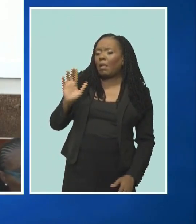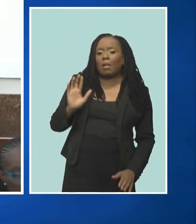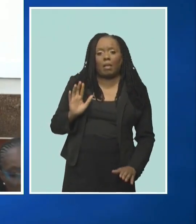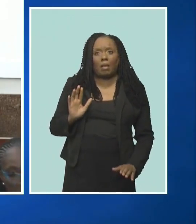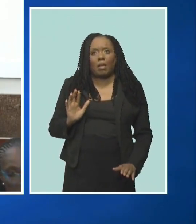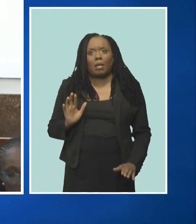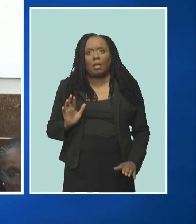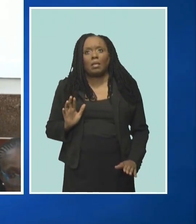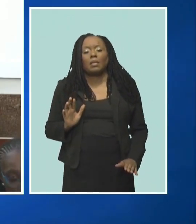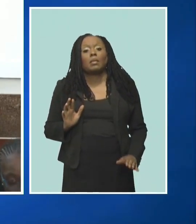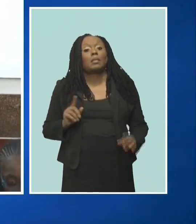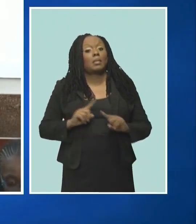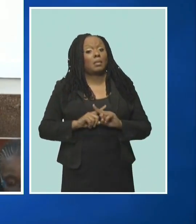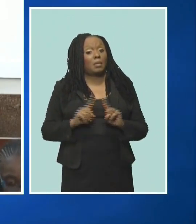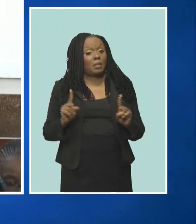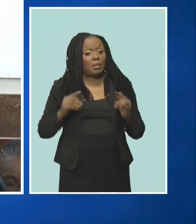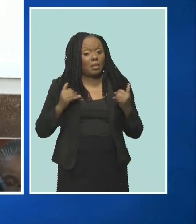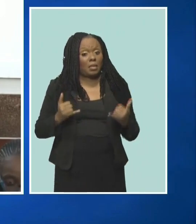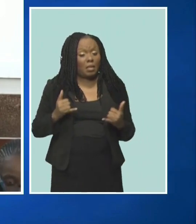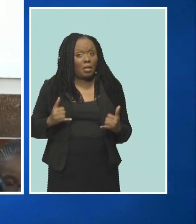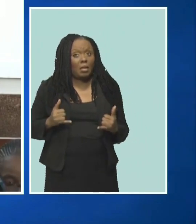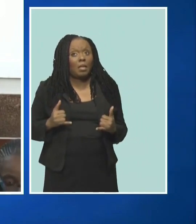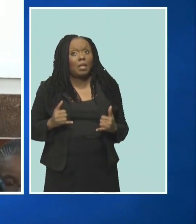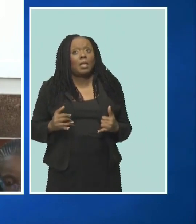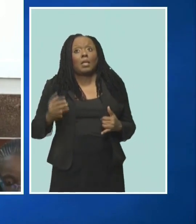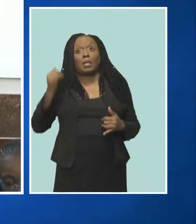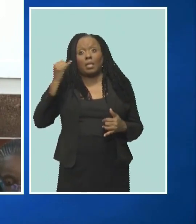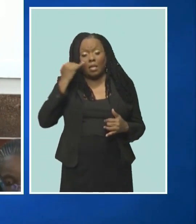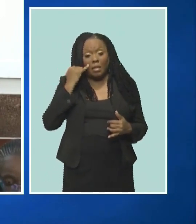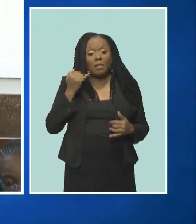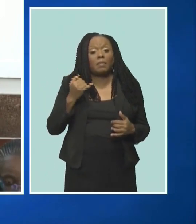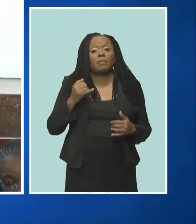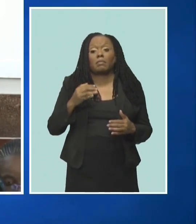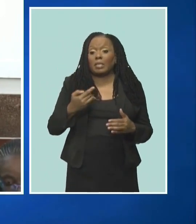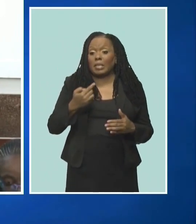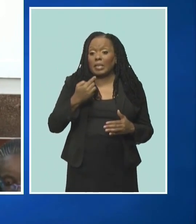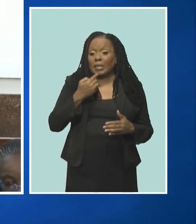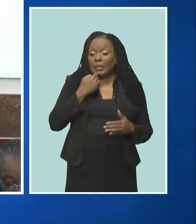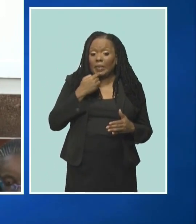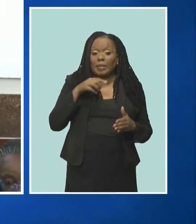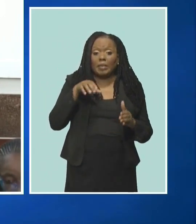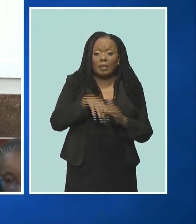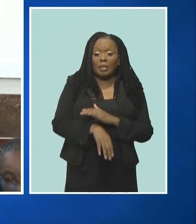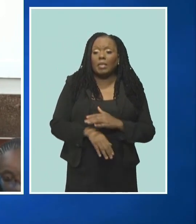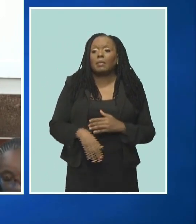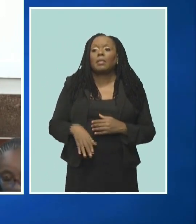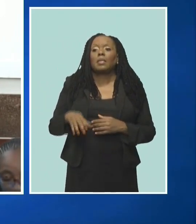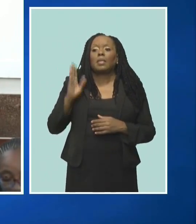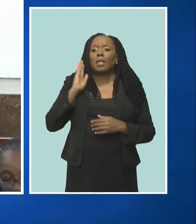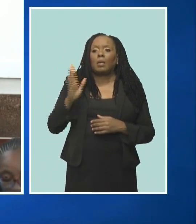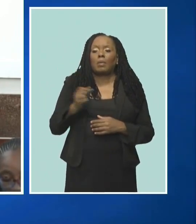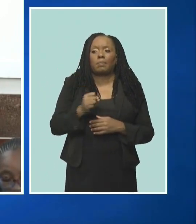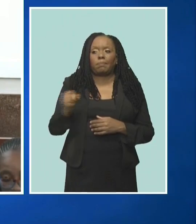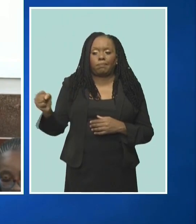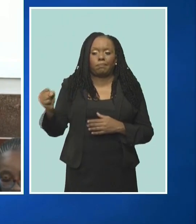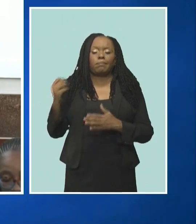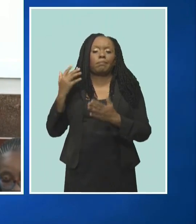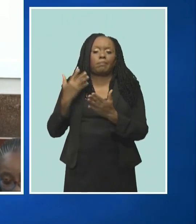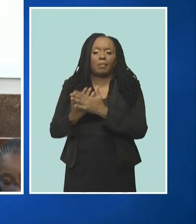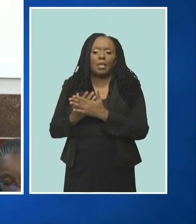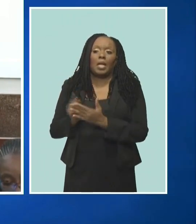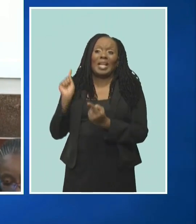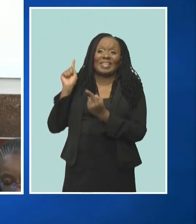you will be detained until the trial has been called, unless it is in the interest